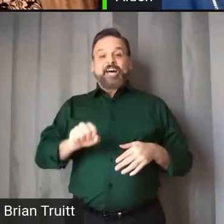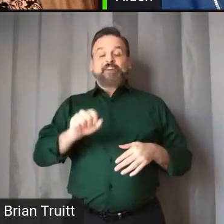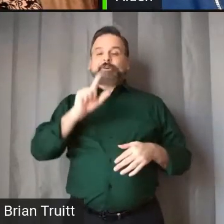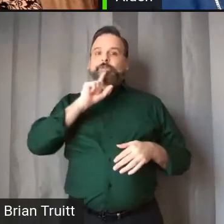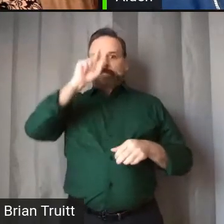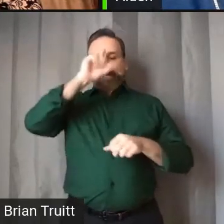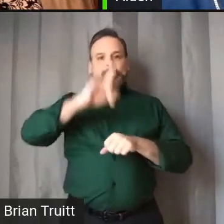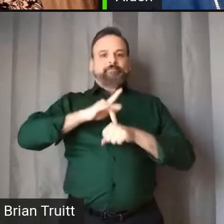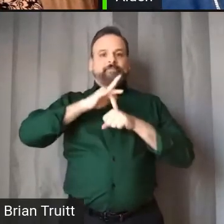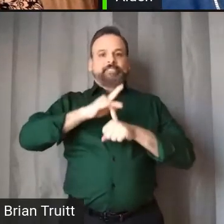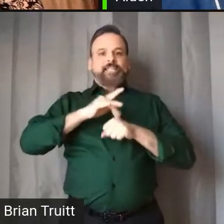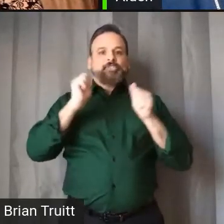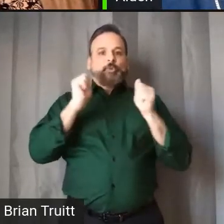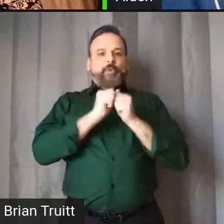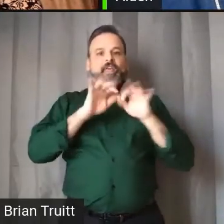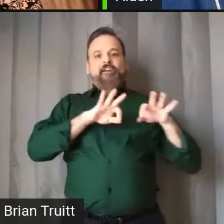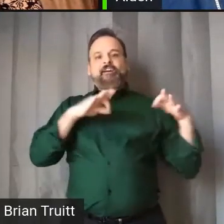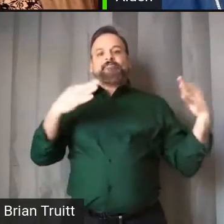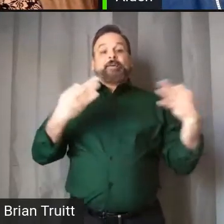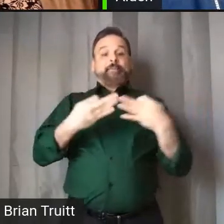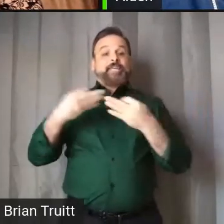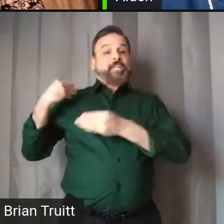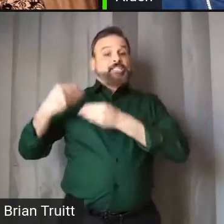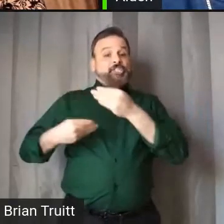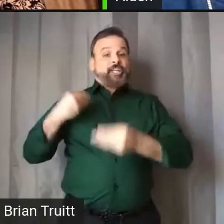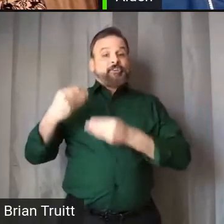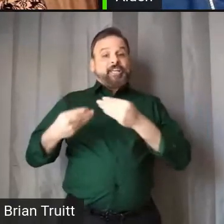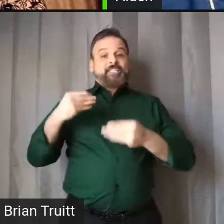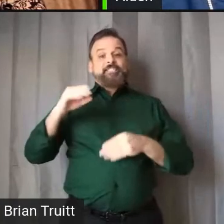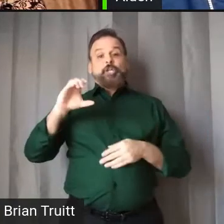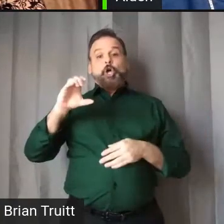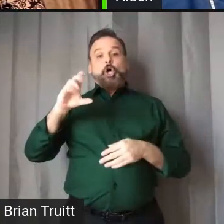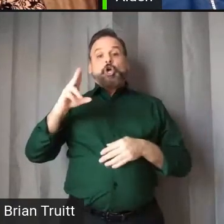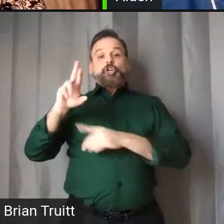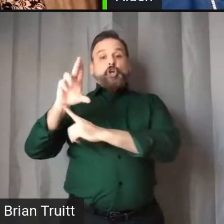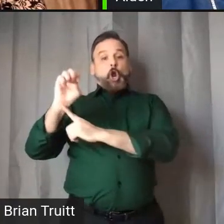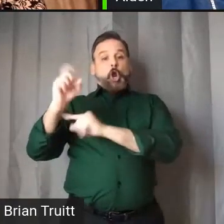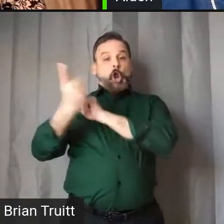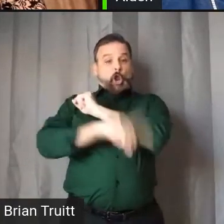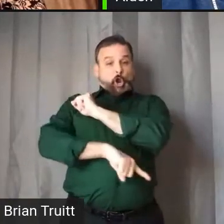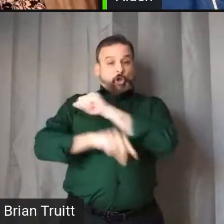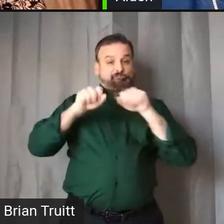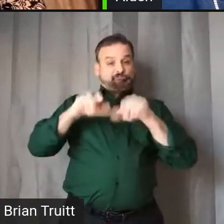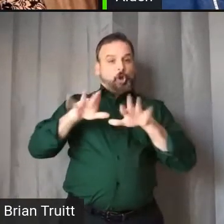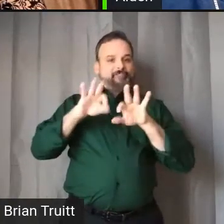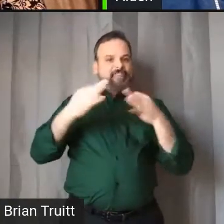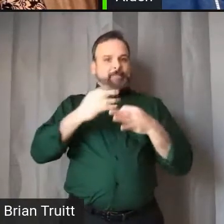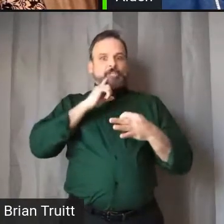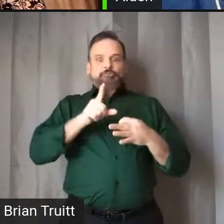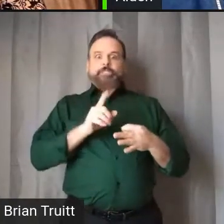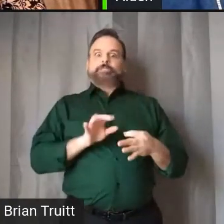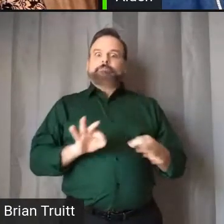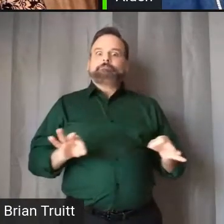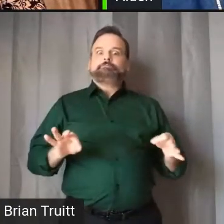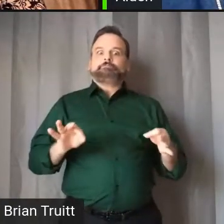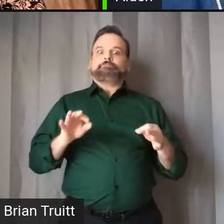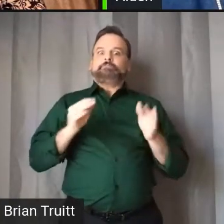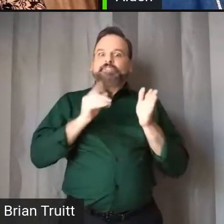with familial and generational curses that are placed on families. And I think that's a pretty prevalent one, especially in magical realism.